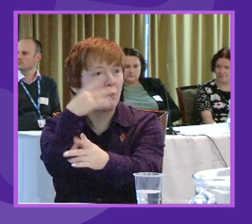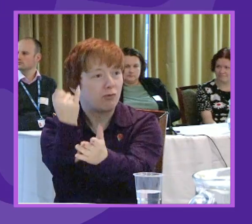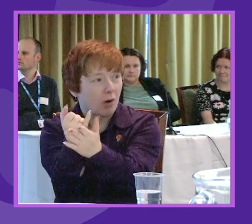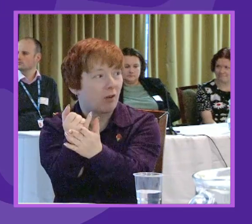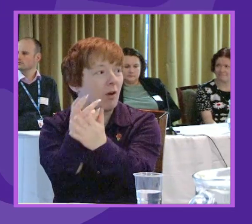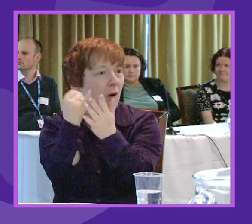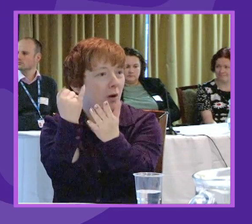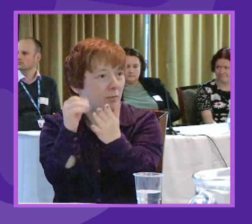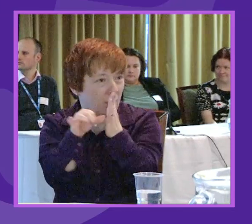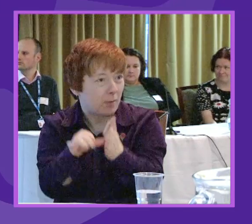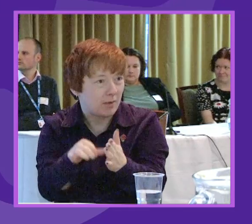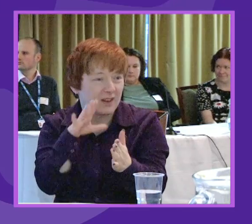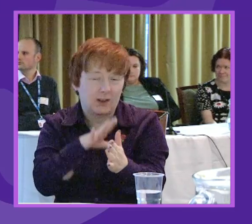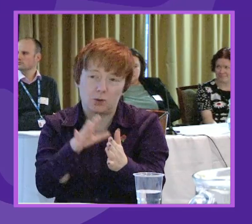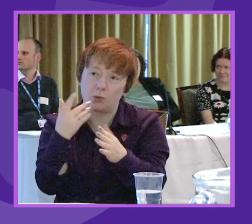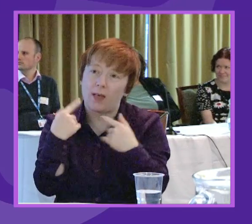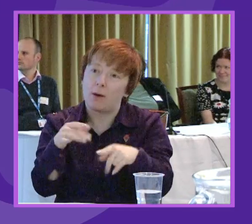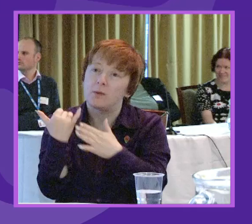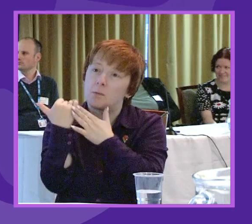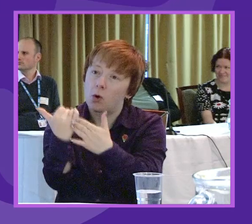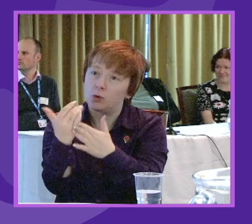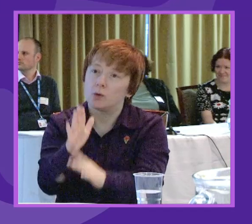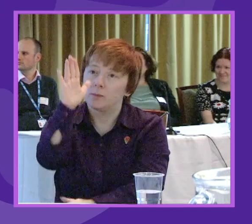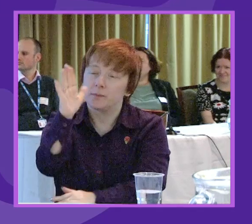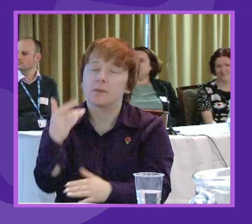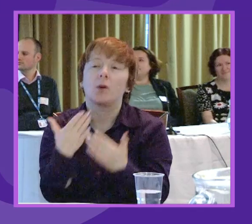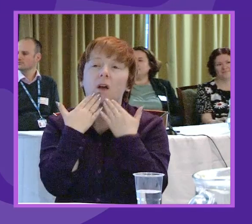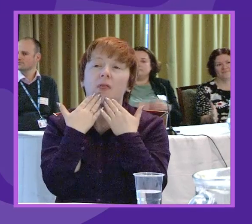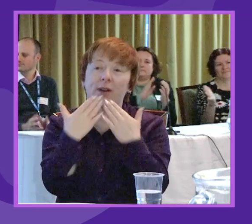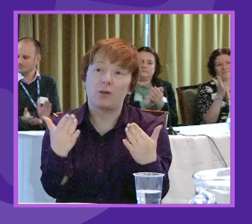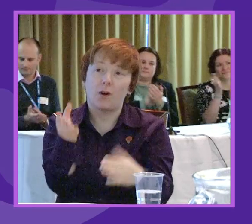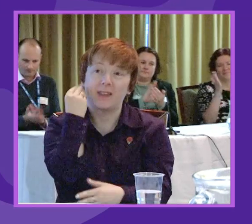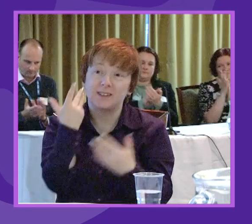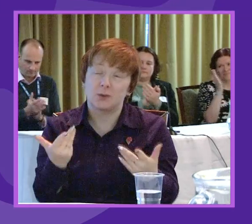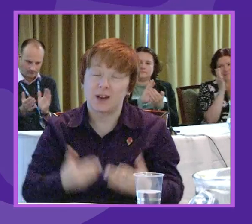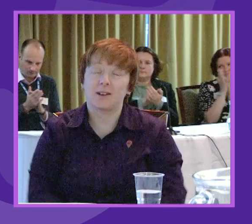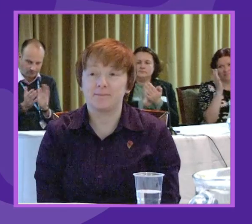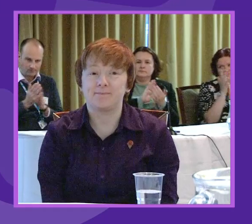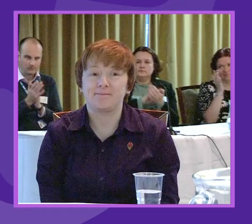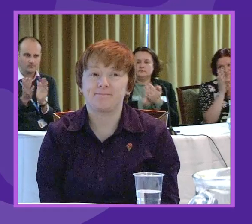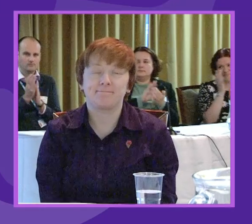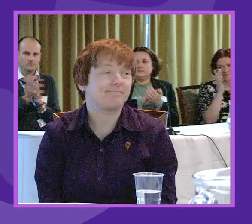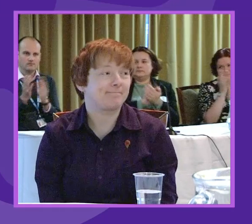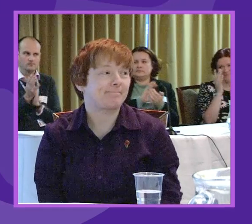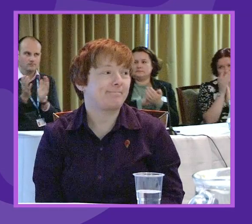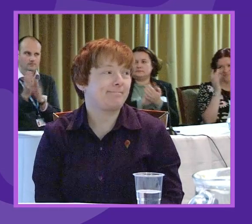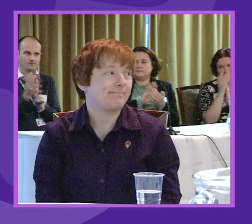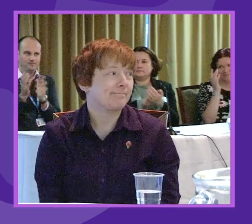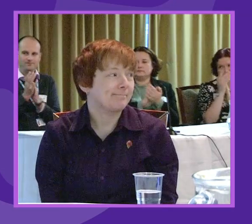them. So thank you so much for listening to us today. If you want to talk to us, we'll be here for a while longer, so thank you.